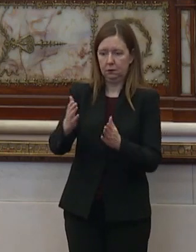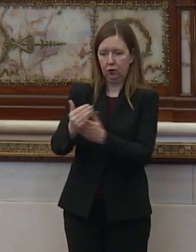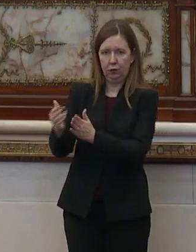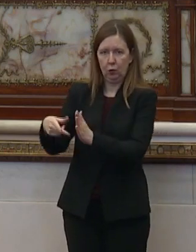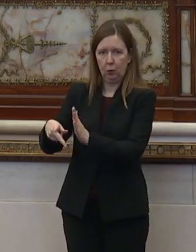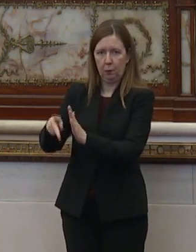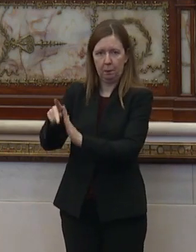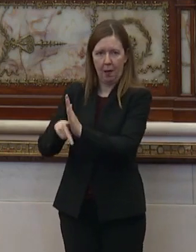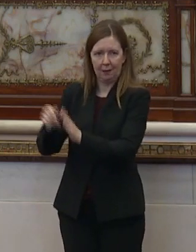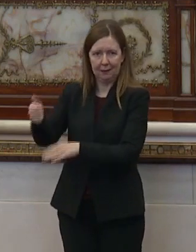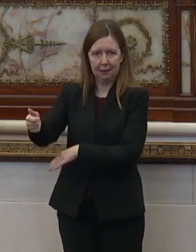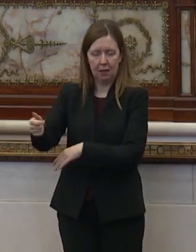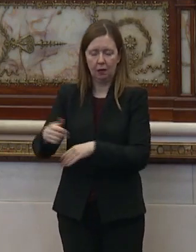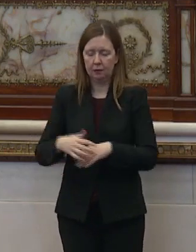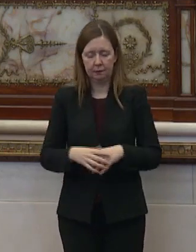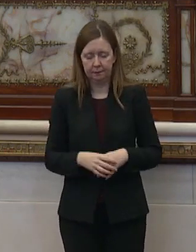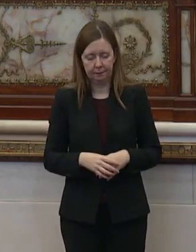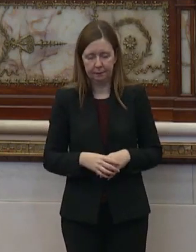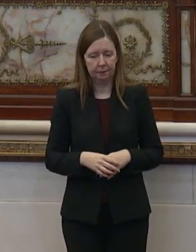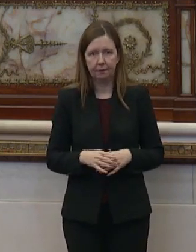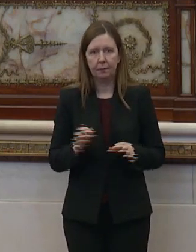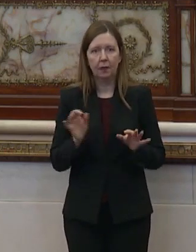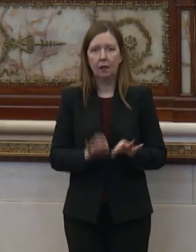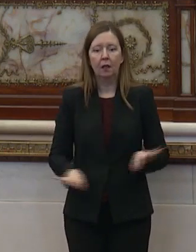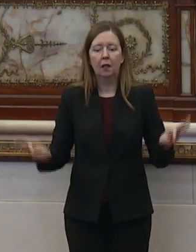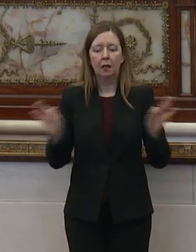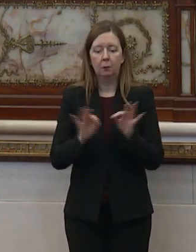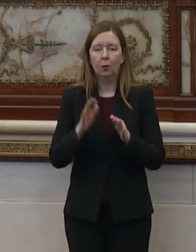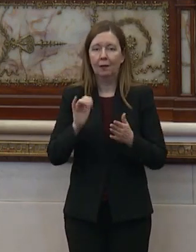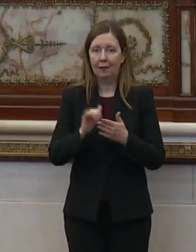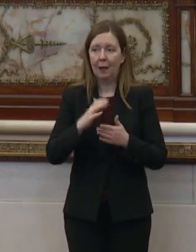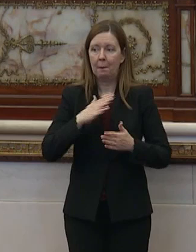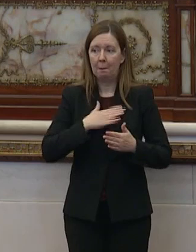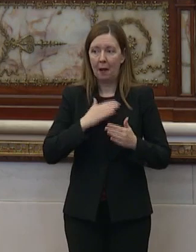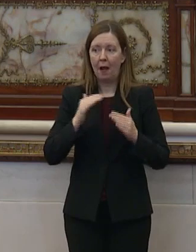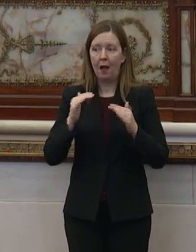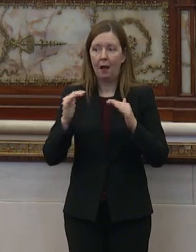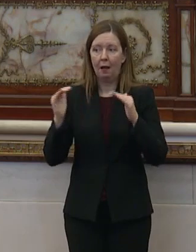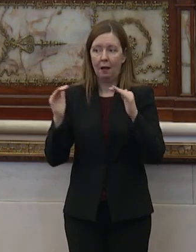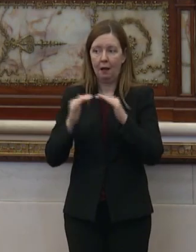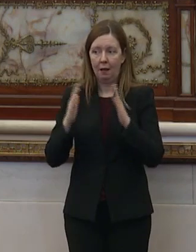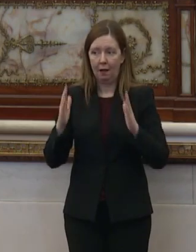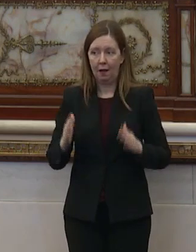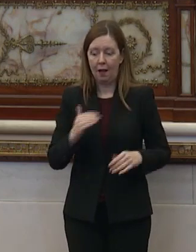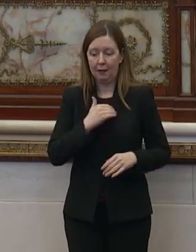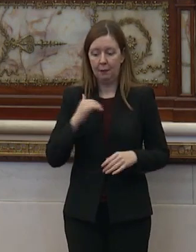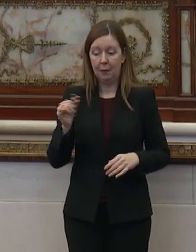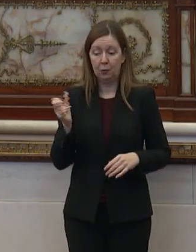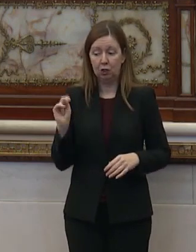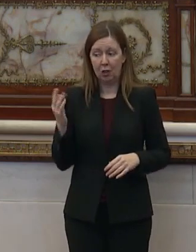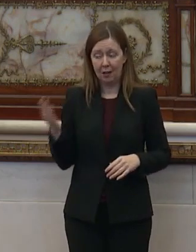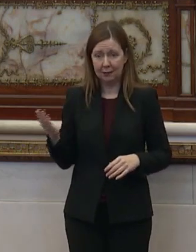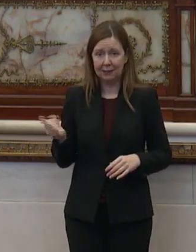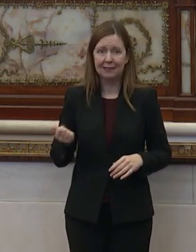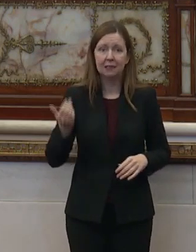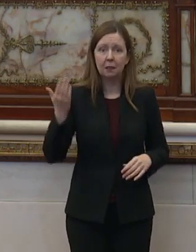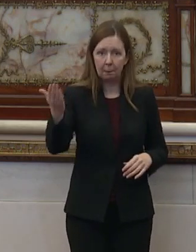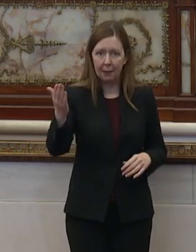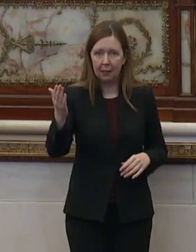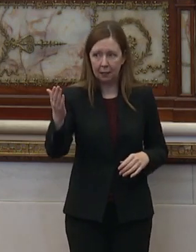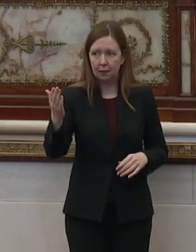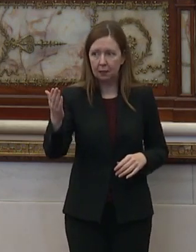policy. It's important that my colleague, Member Johnson, submitted the